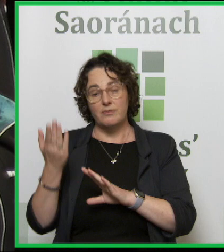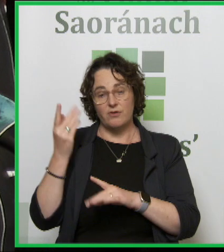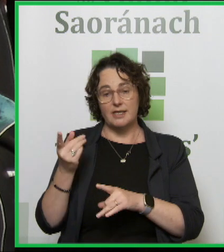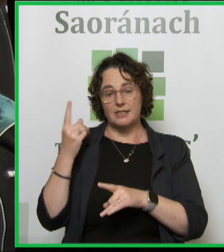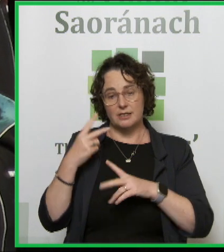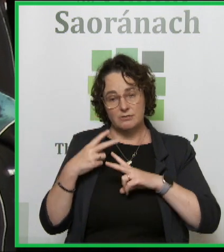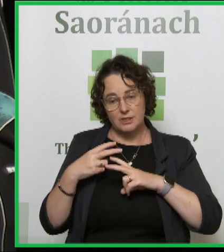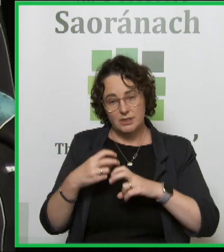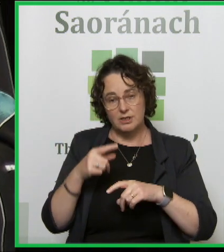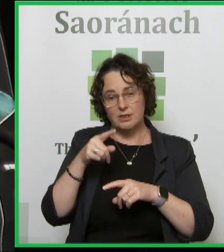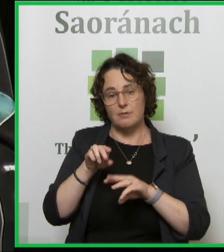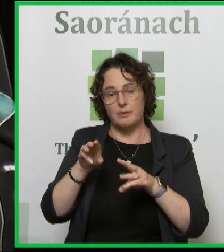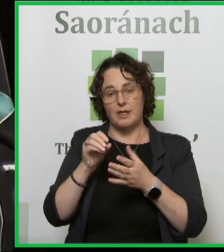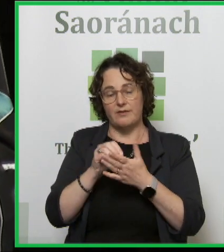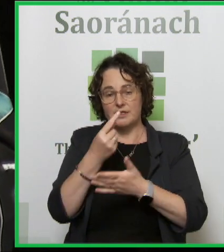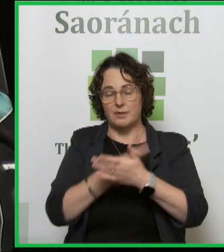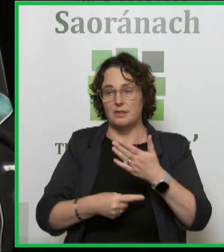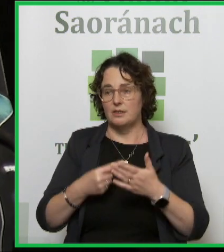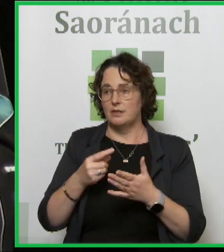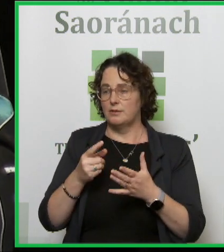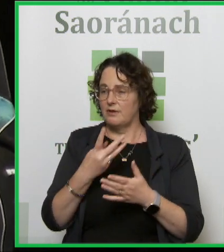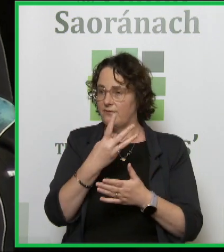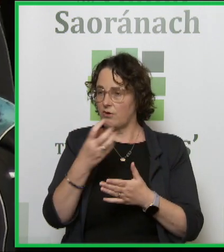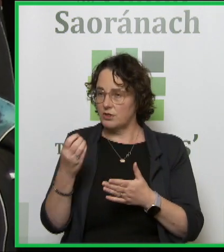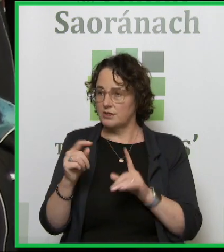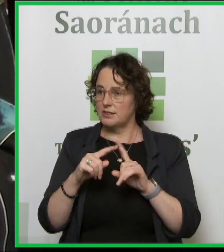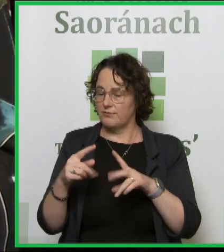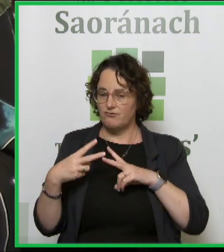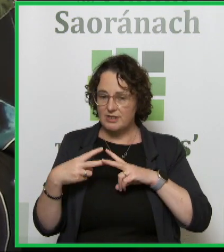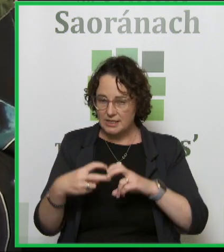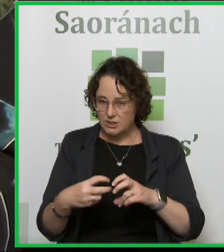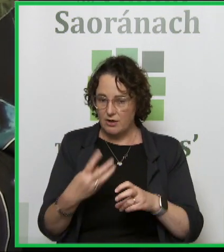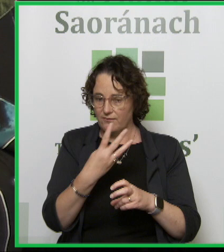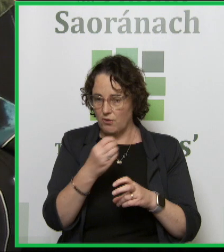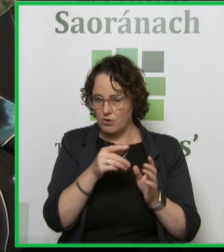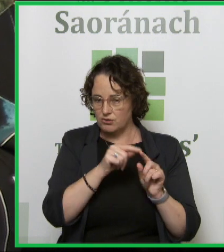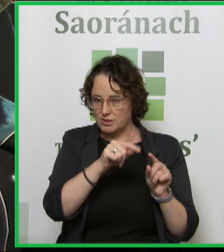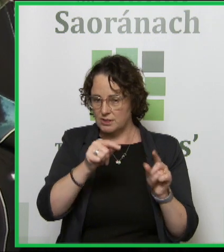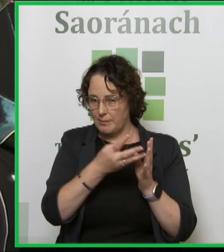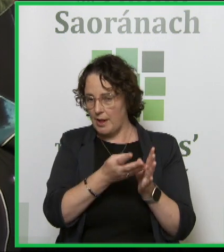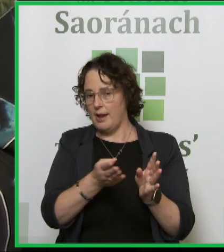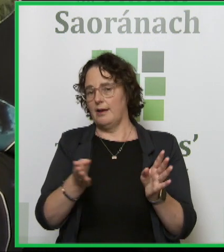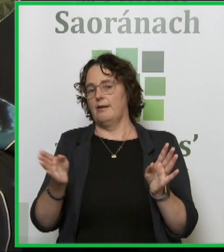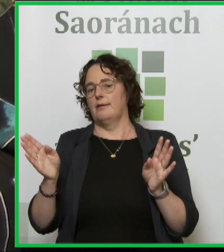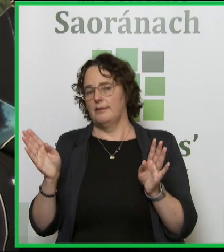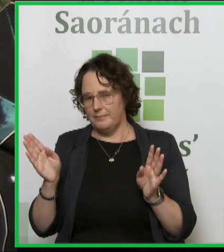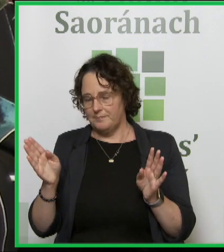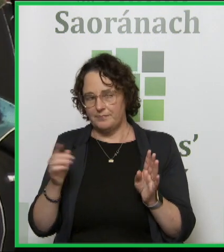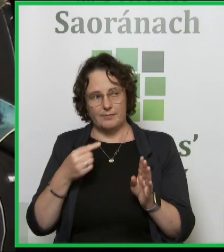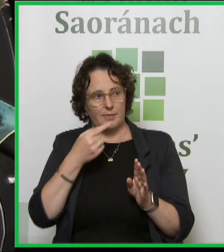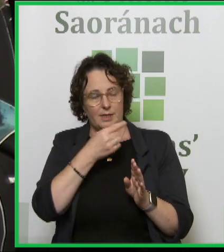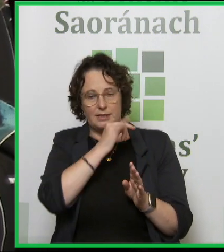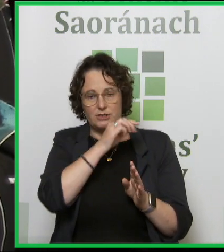with disabilities, there was 400 pieces of research that were done. Now, Jim mentioned